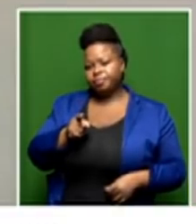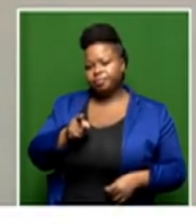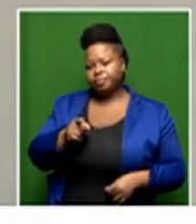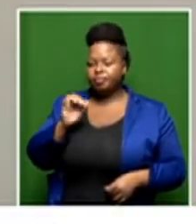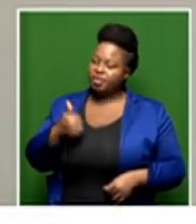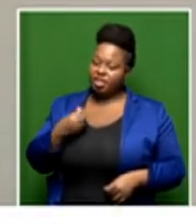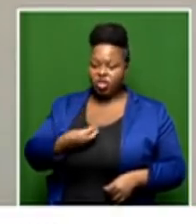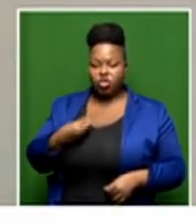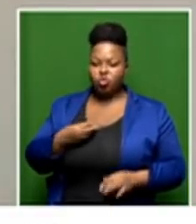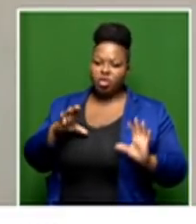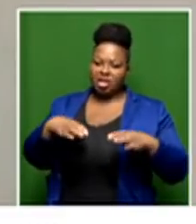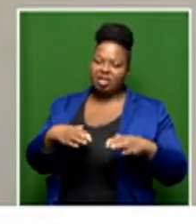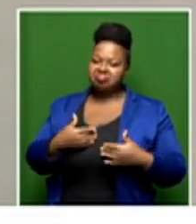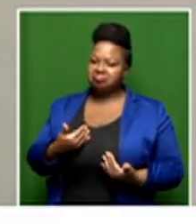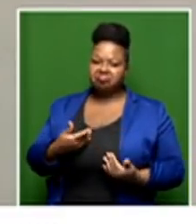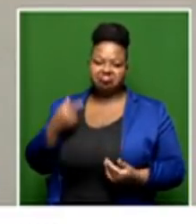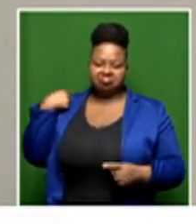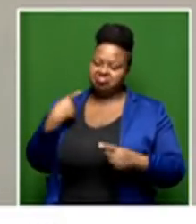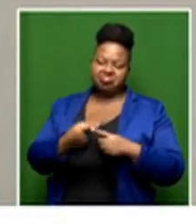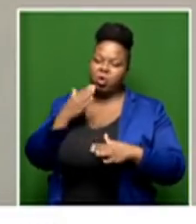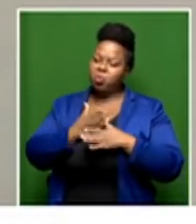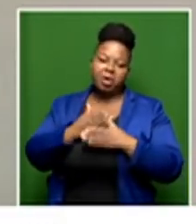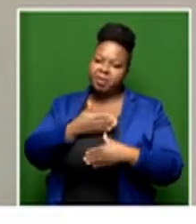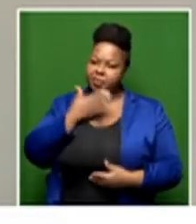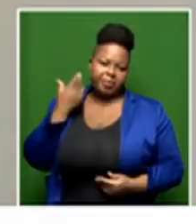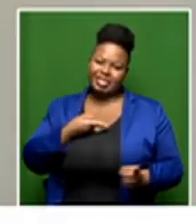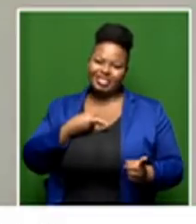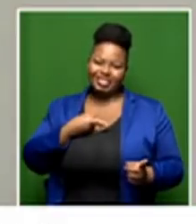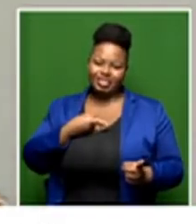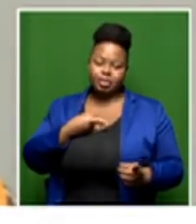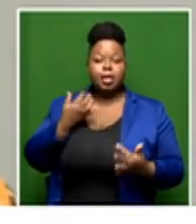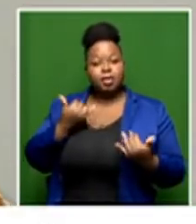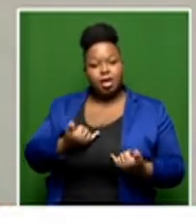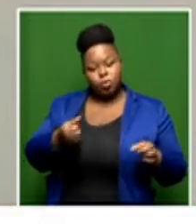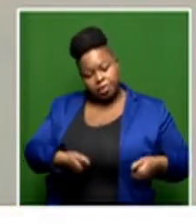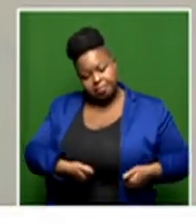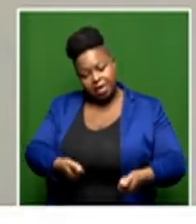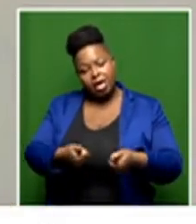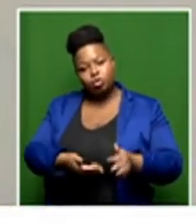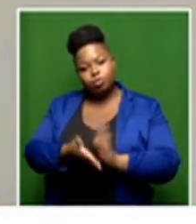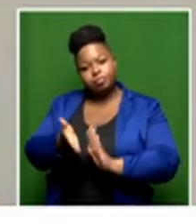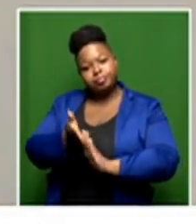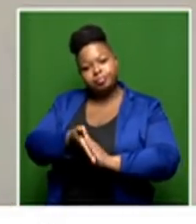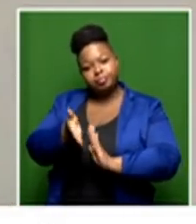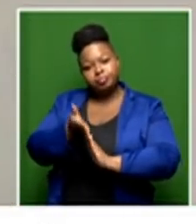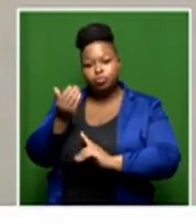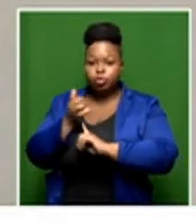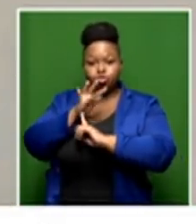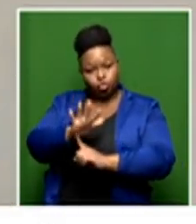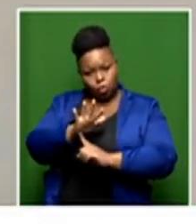the Youth League was rendered ineffective. What is crucial for them to get back on a path